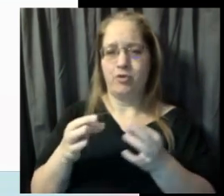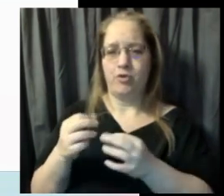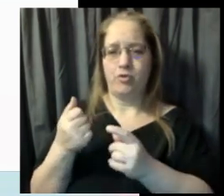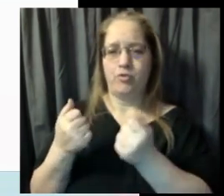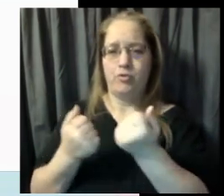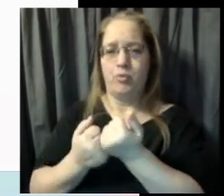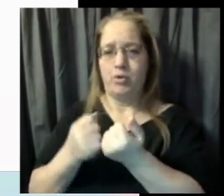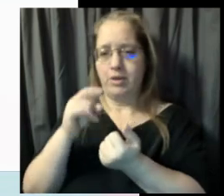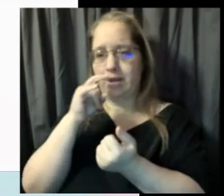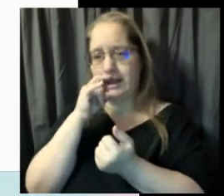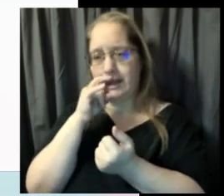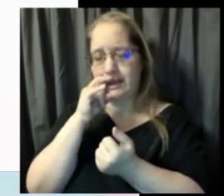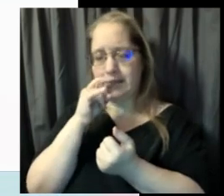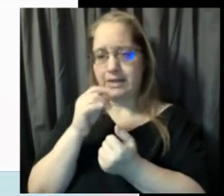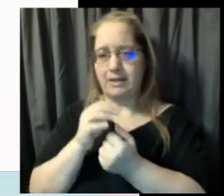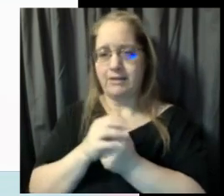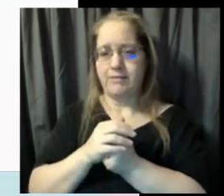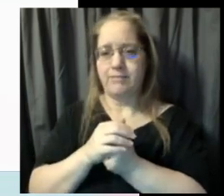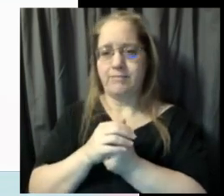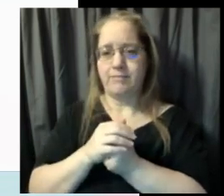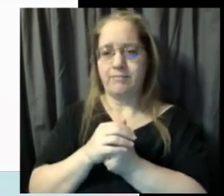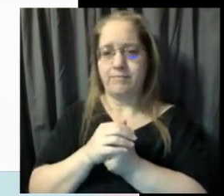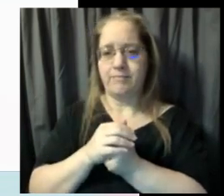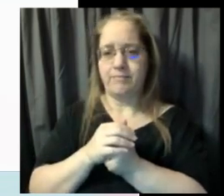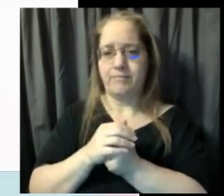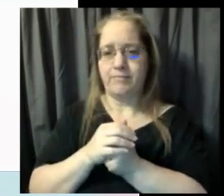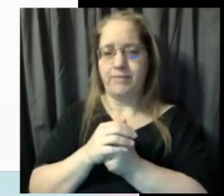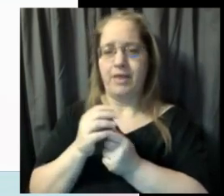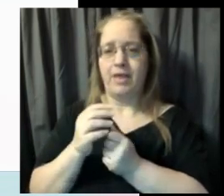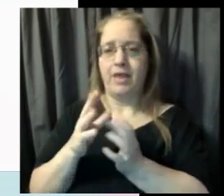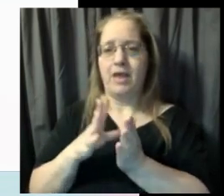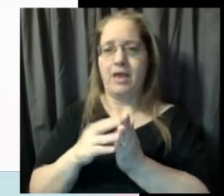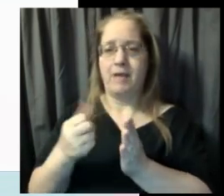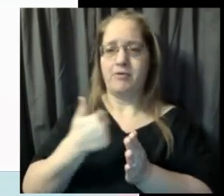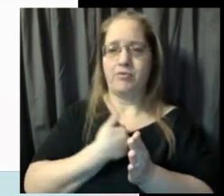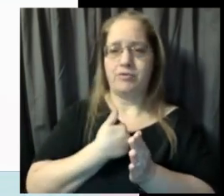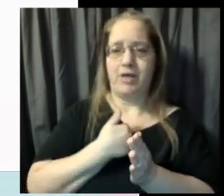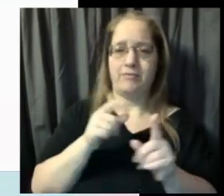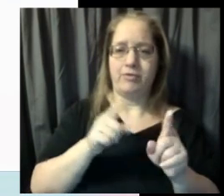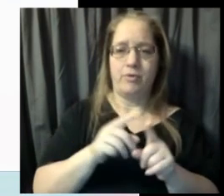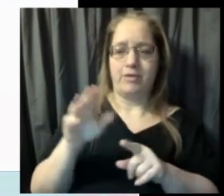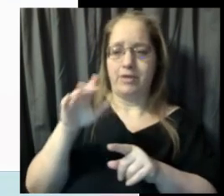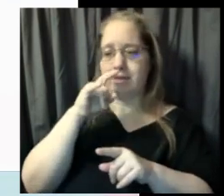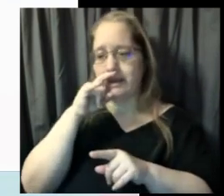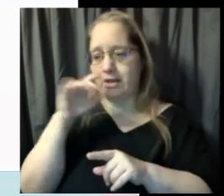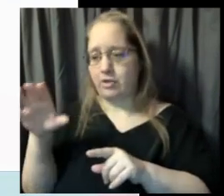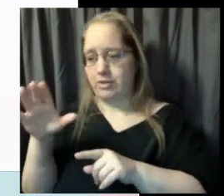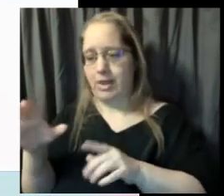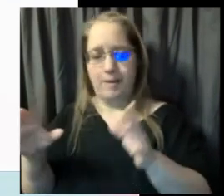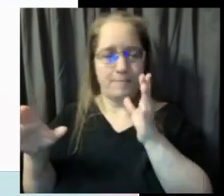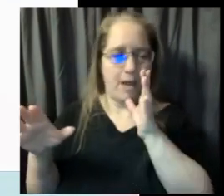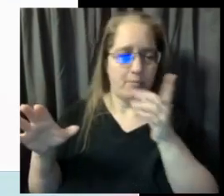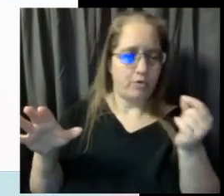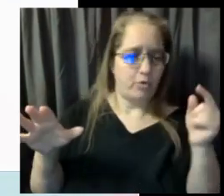are supporting your child to do, have a mirrored for yourself as well. As a child is doing this, mommy